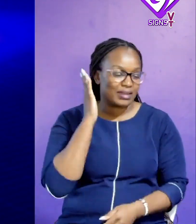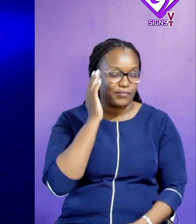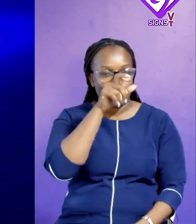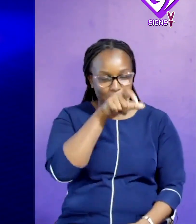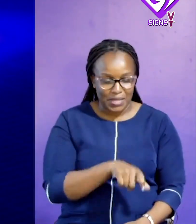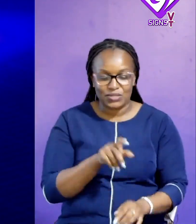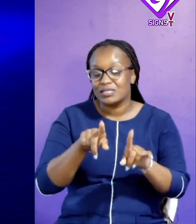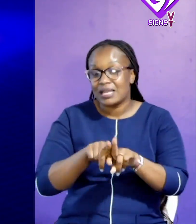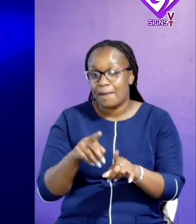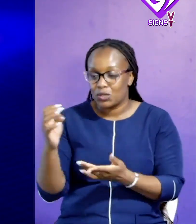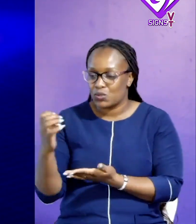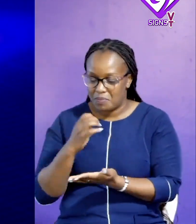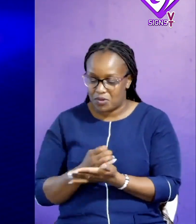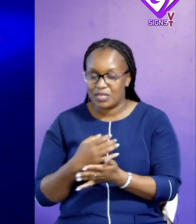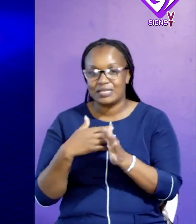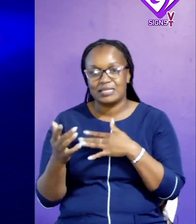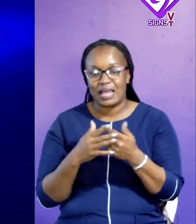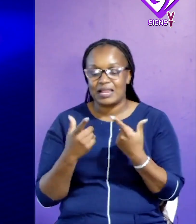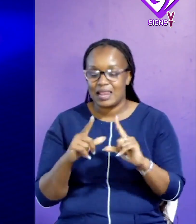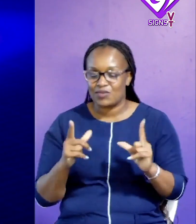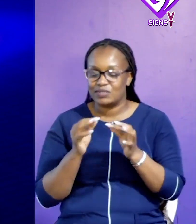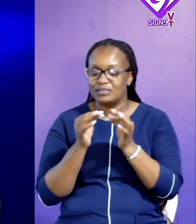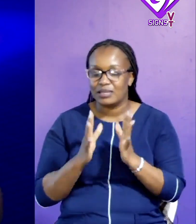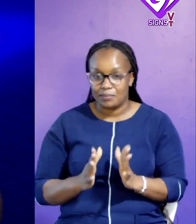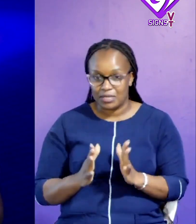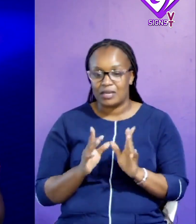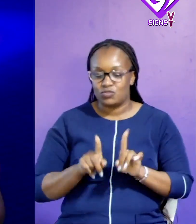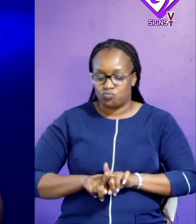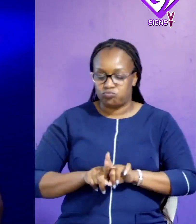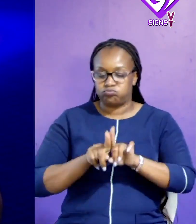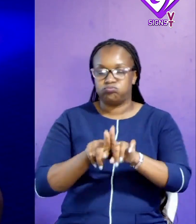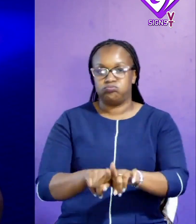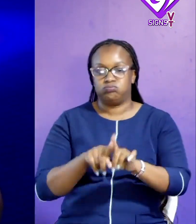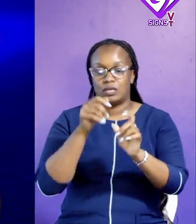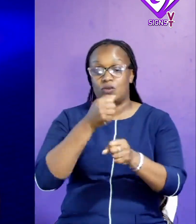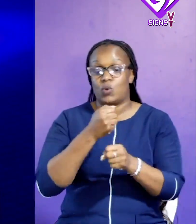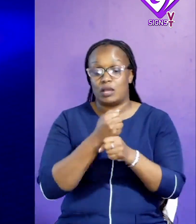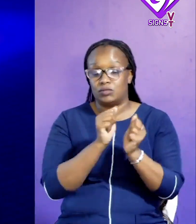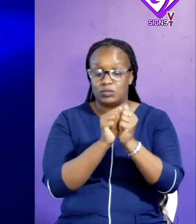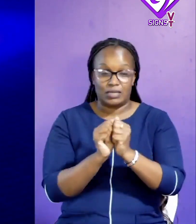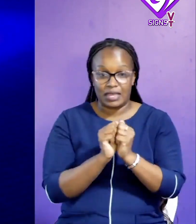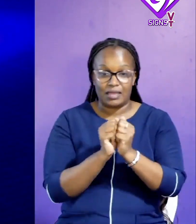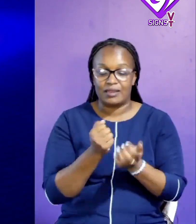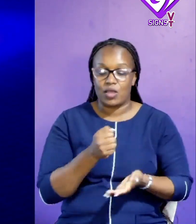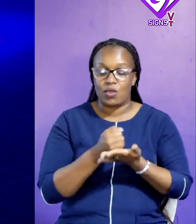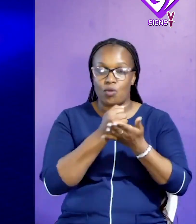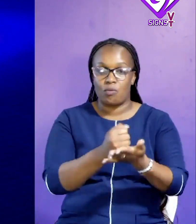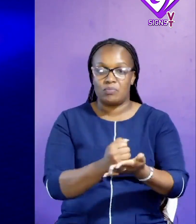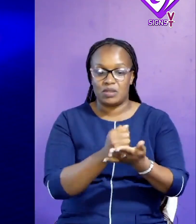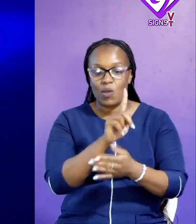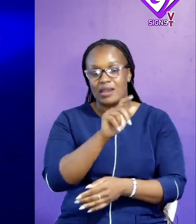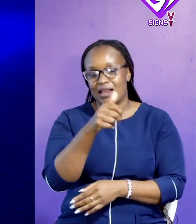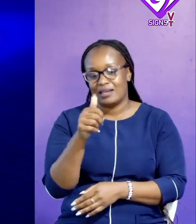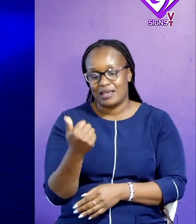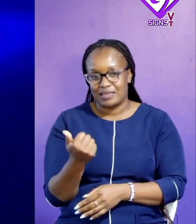employ a sign interpreter so that it can go along on helping each other kwa wakati